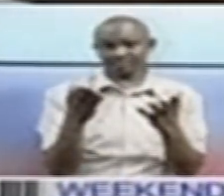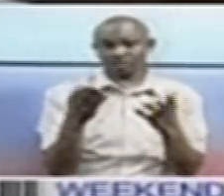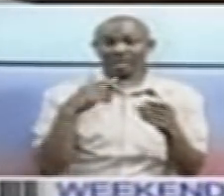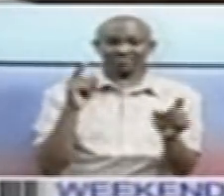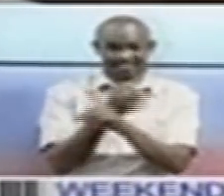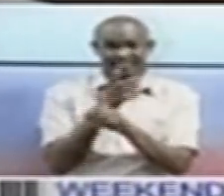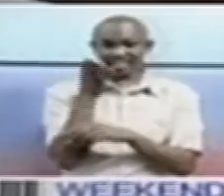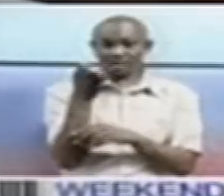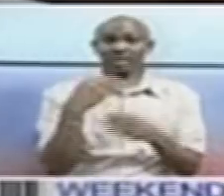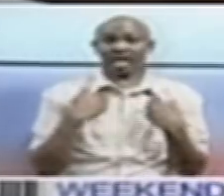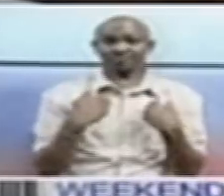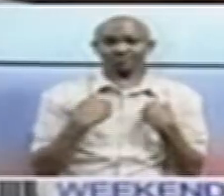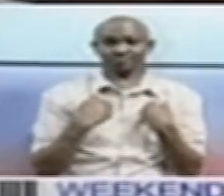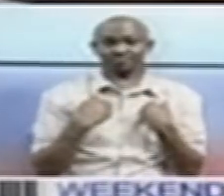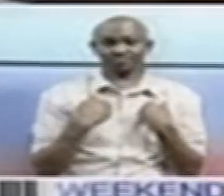sehemu ambazo